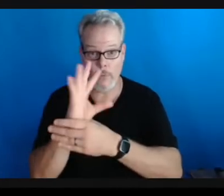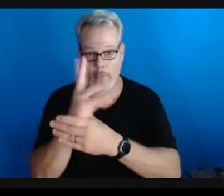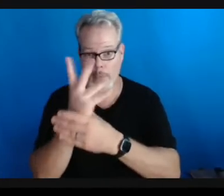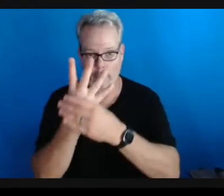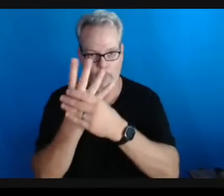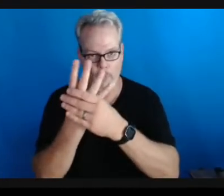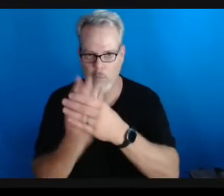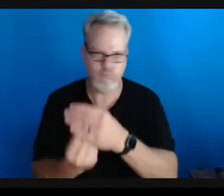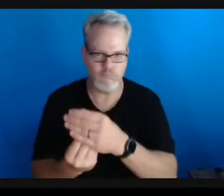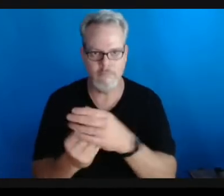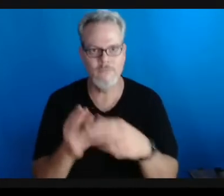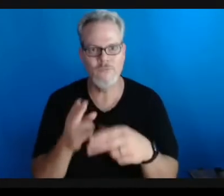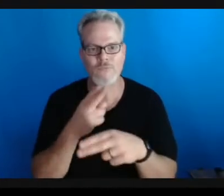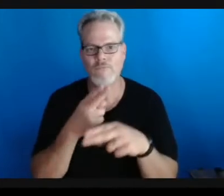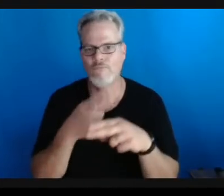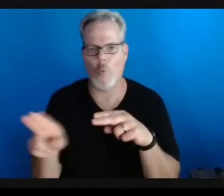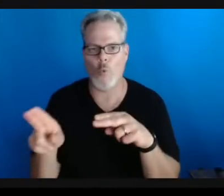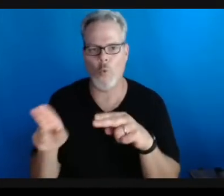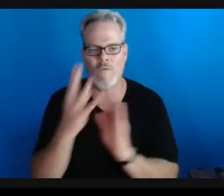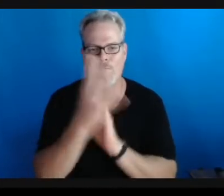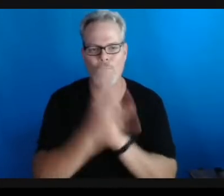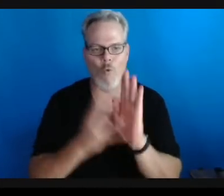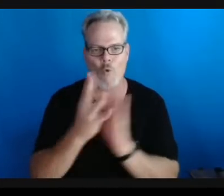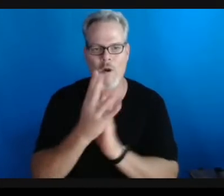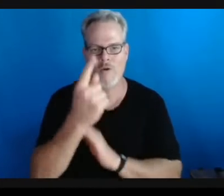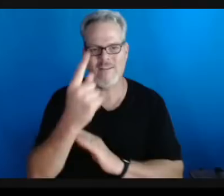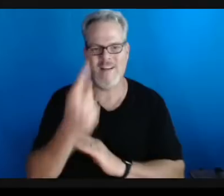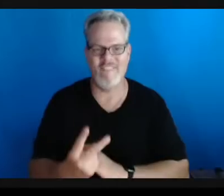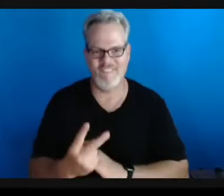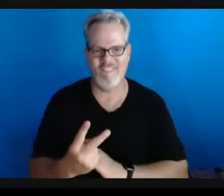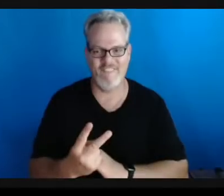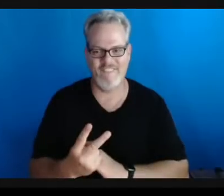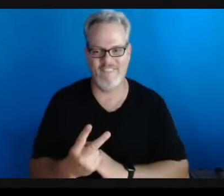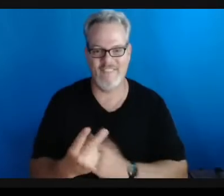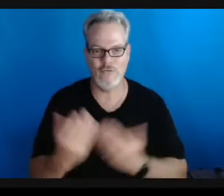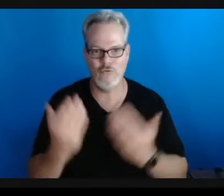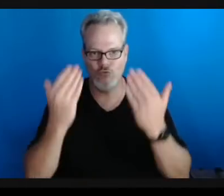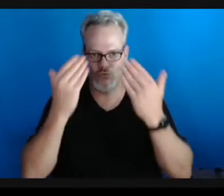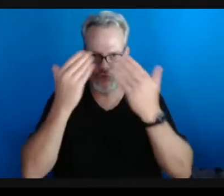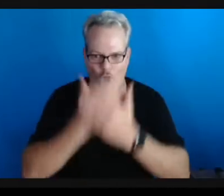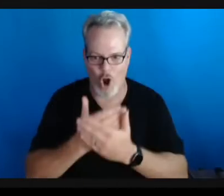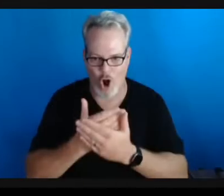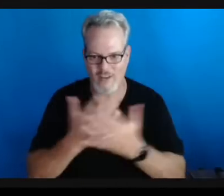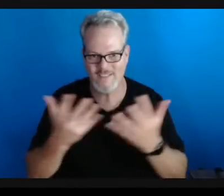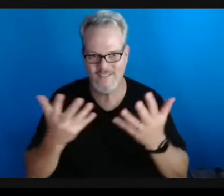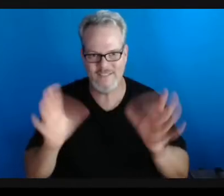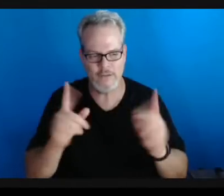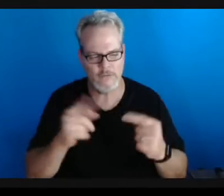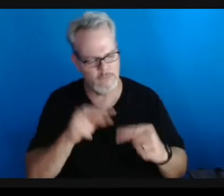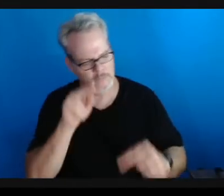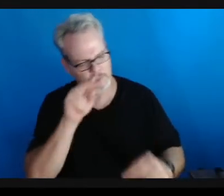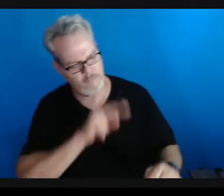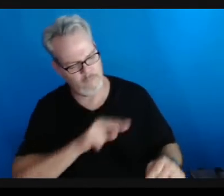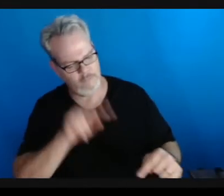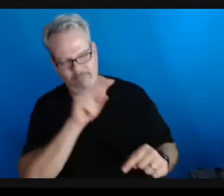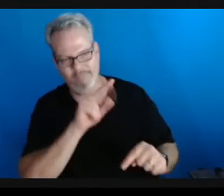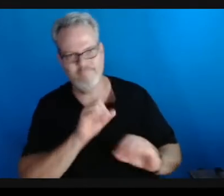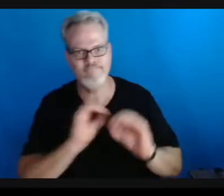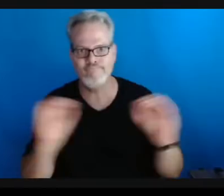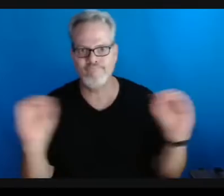phase, only 4.5 hours long, and completely dark from that view across the crater after that.